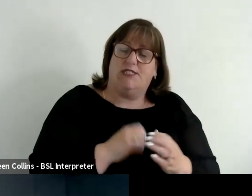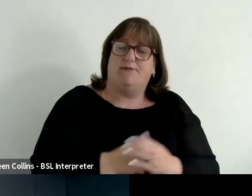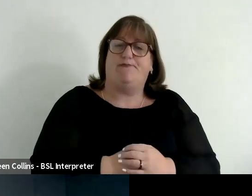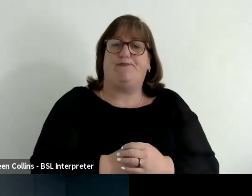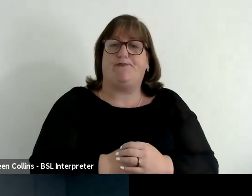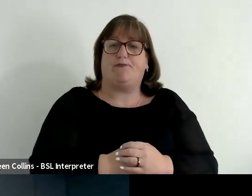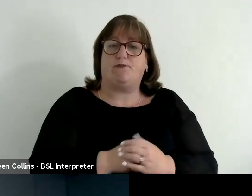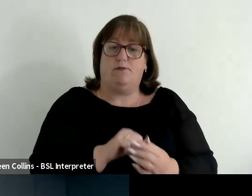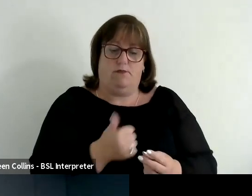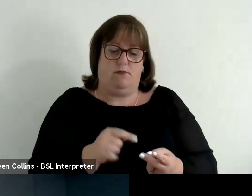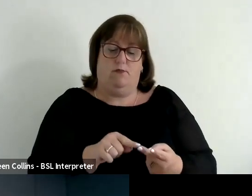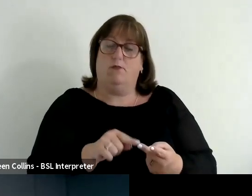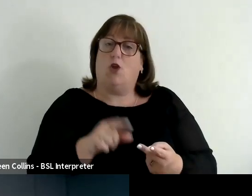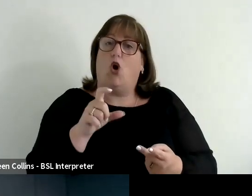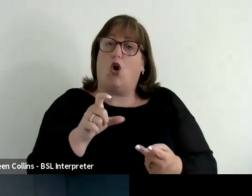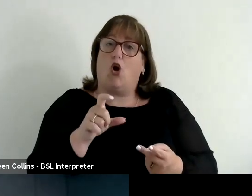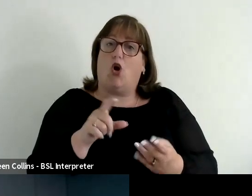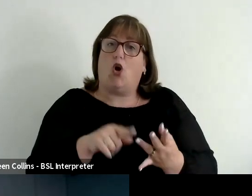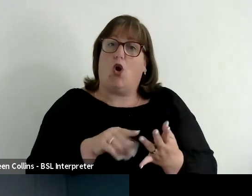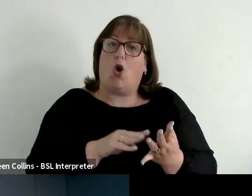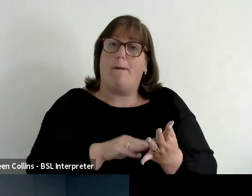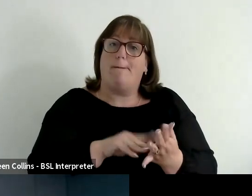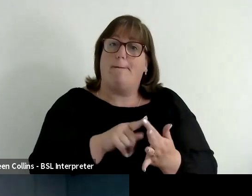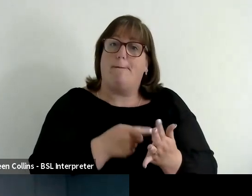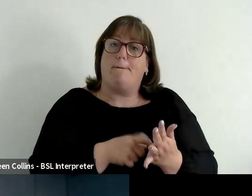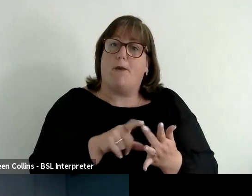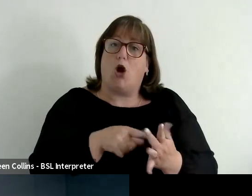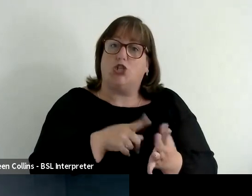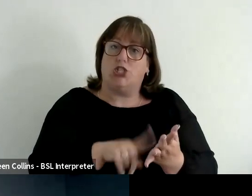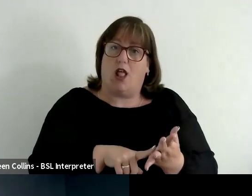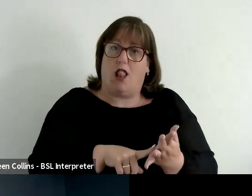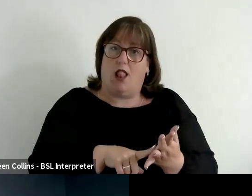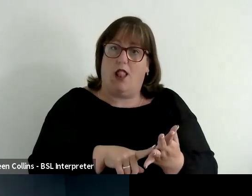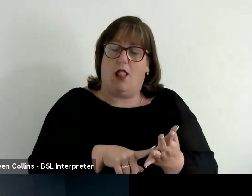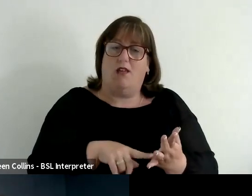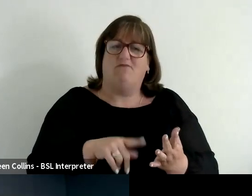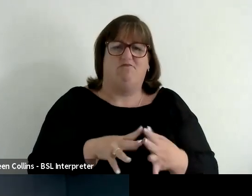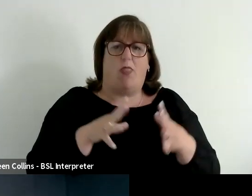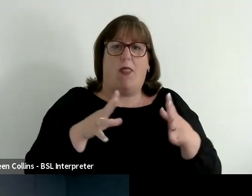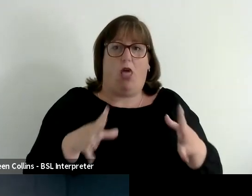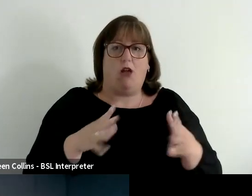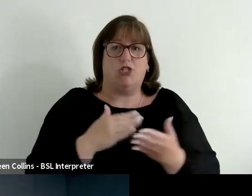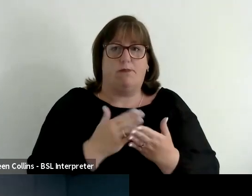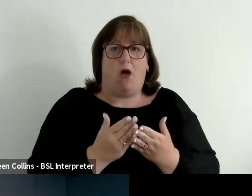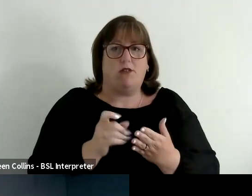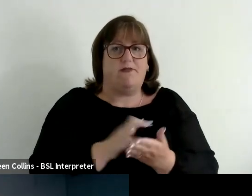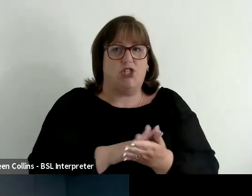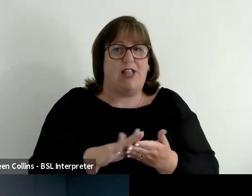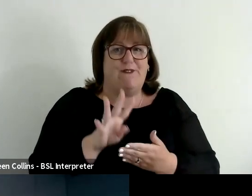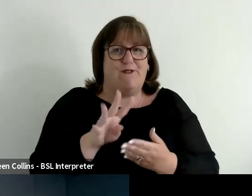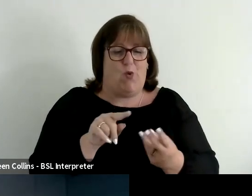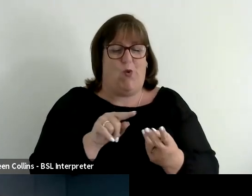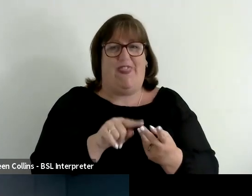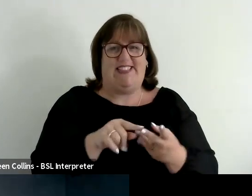the largest part of Channel 4, because these are the people that sell our